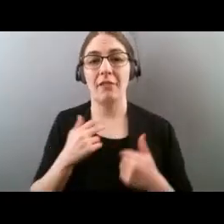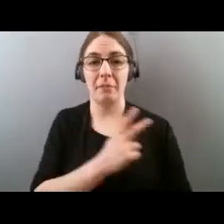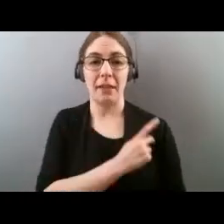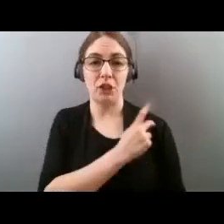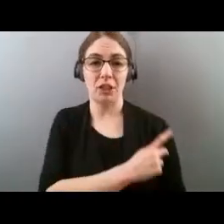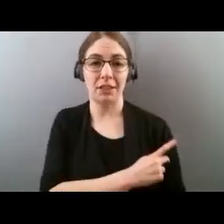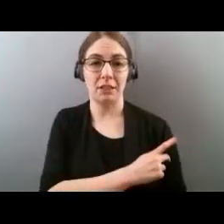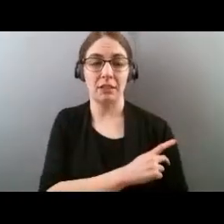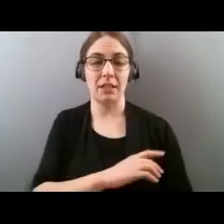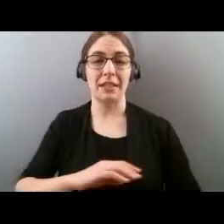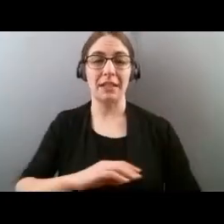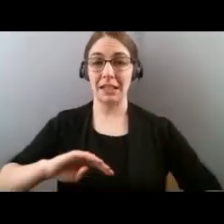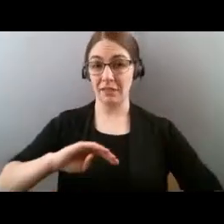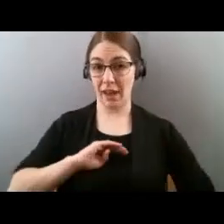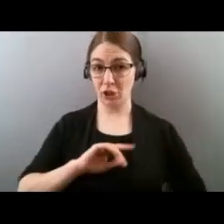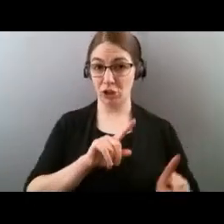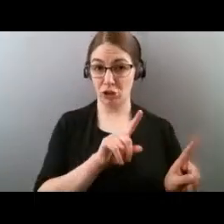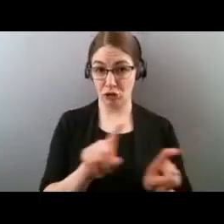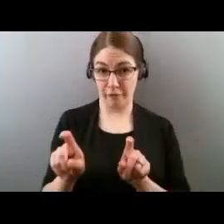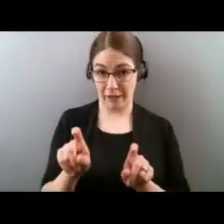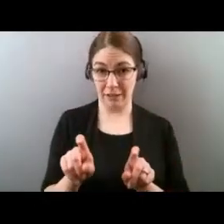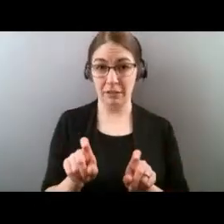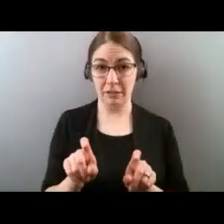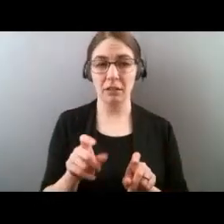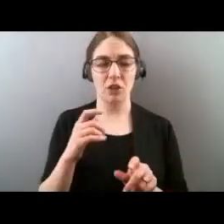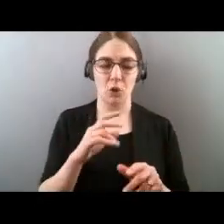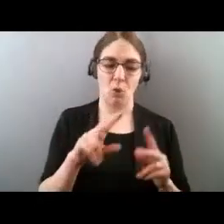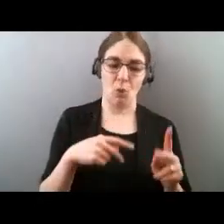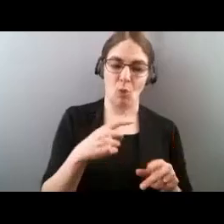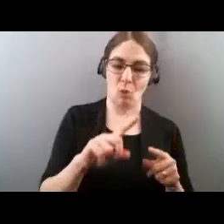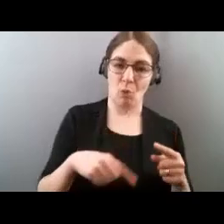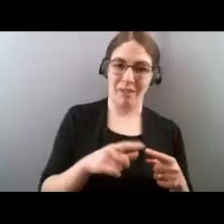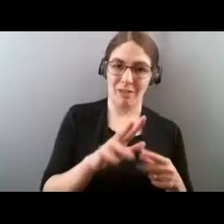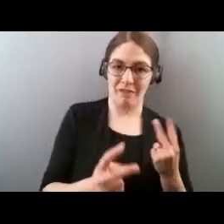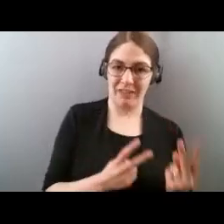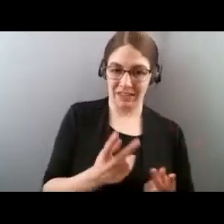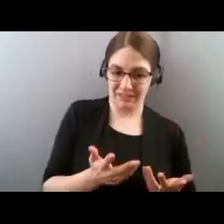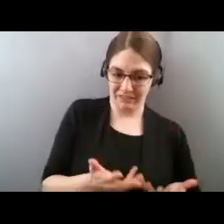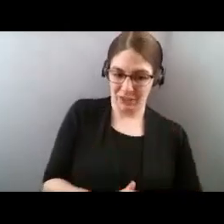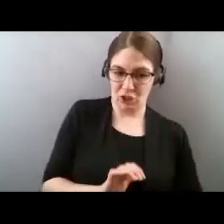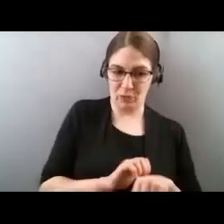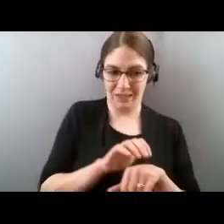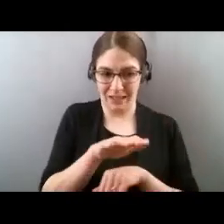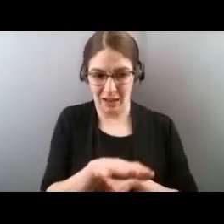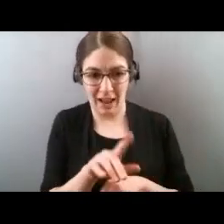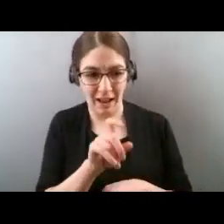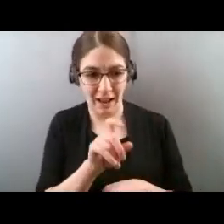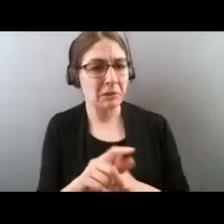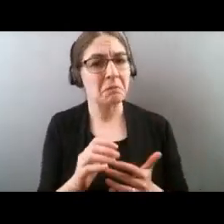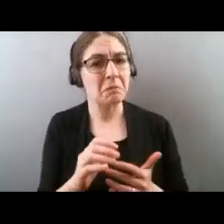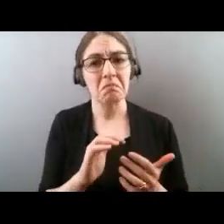visits to ask patients about how their experience was working with the